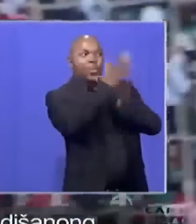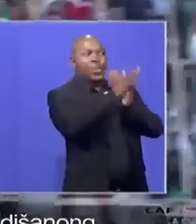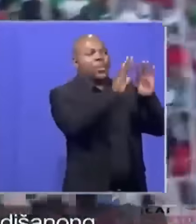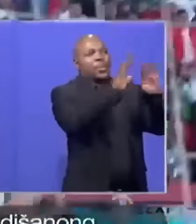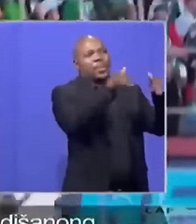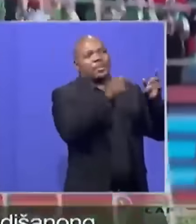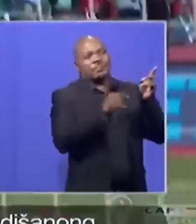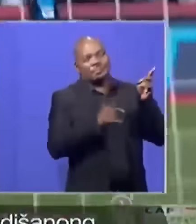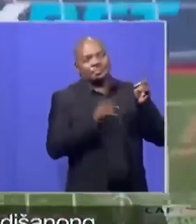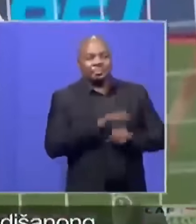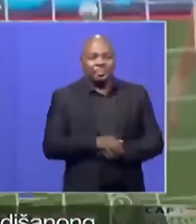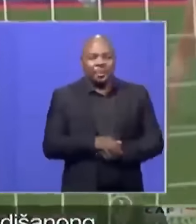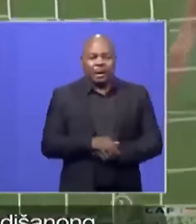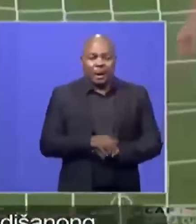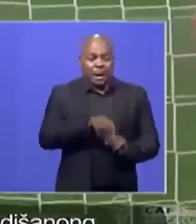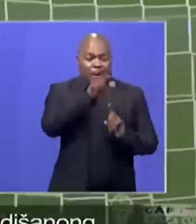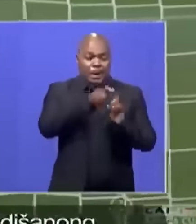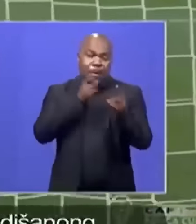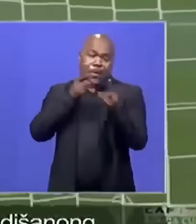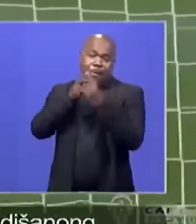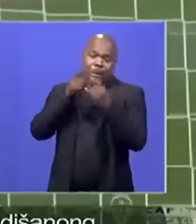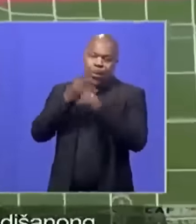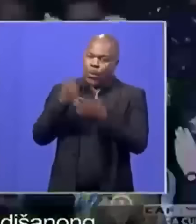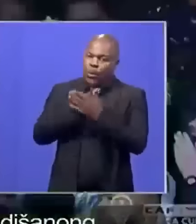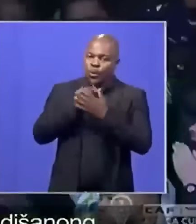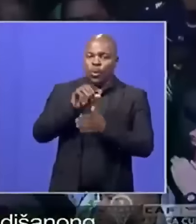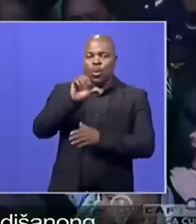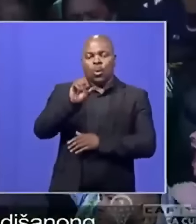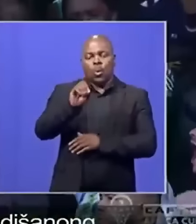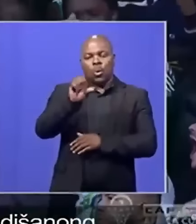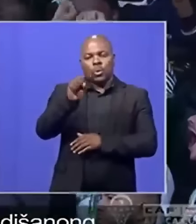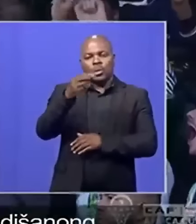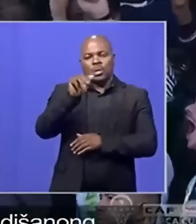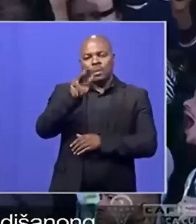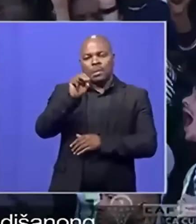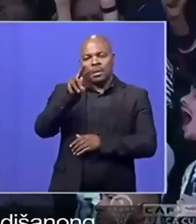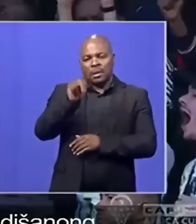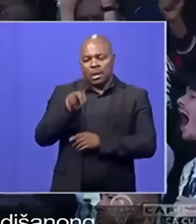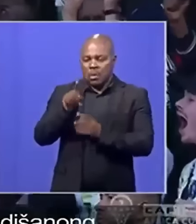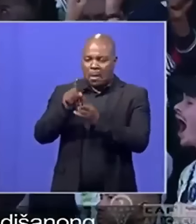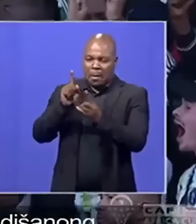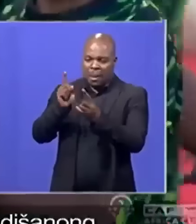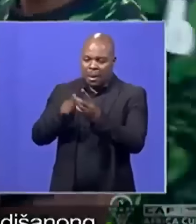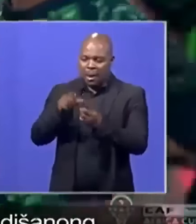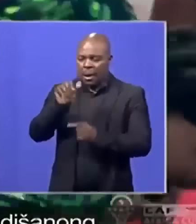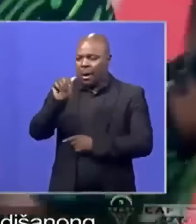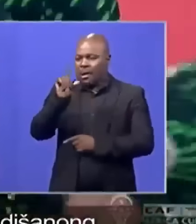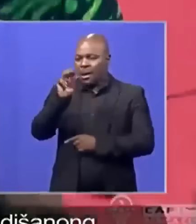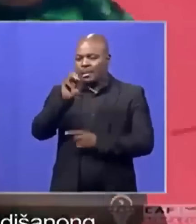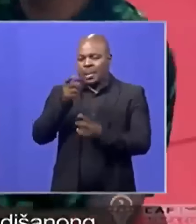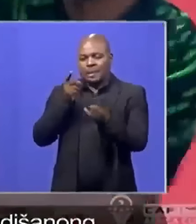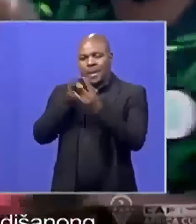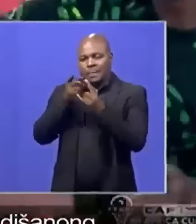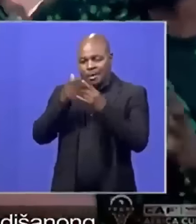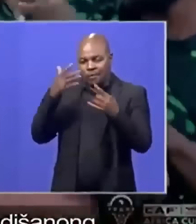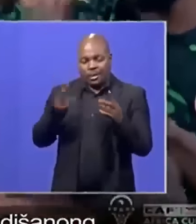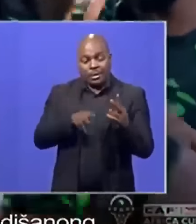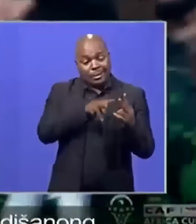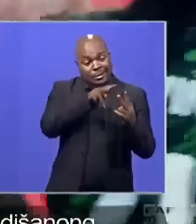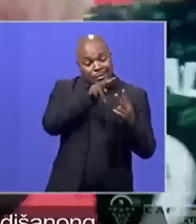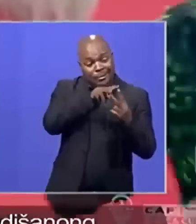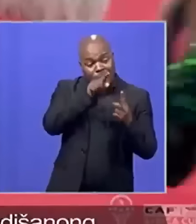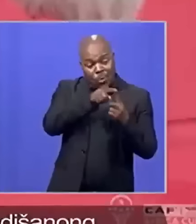wa lefase. Monwešani dino Victor Osimhen le Akor Adams ba nwešitše dino karolong ya bobedi ya papadi. Osimhen o re